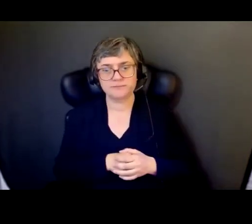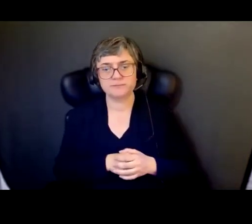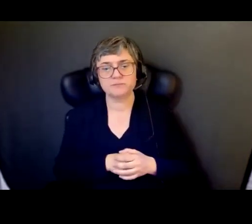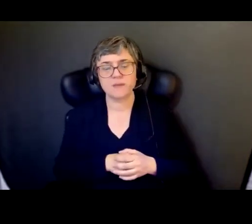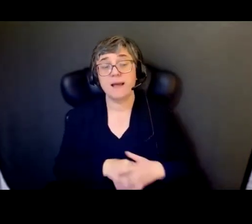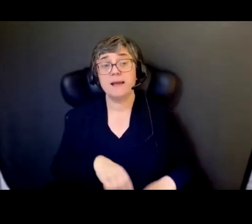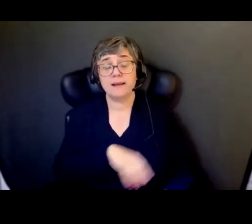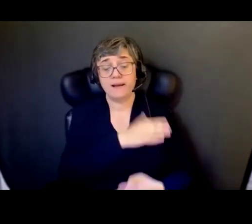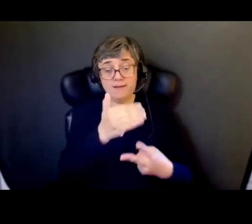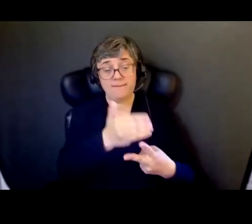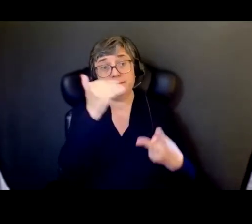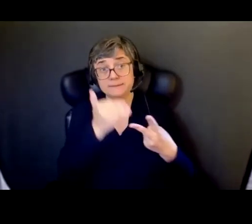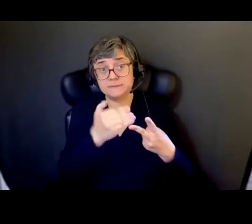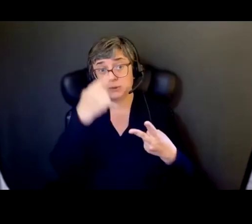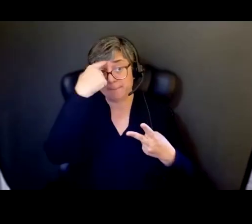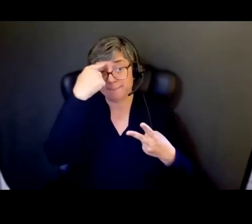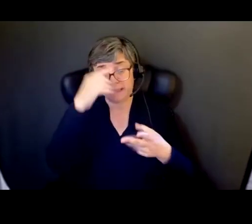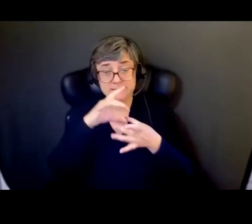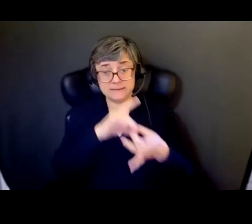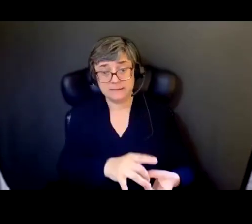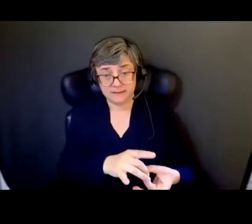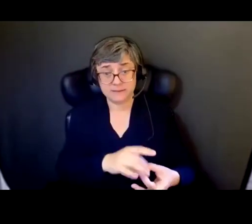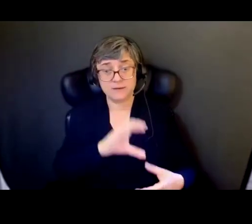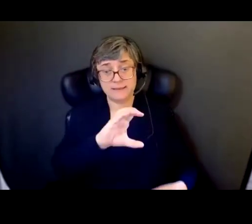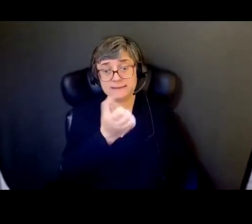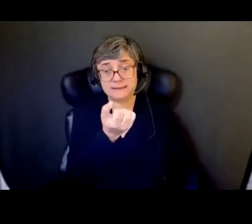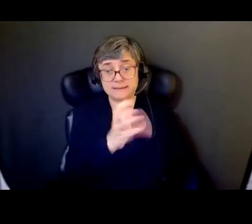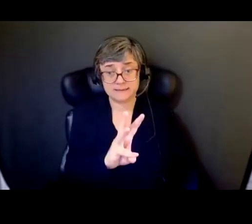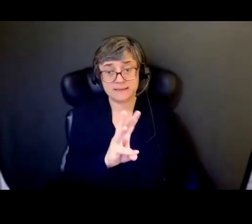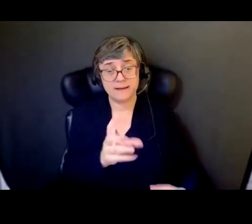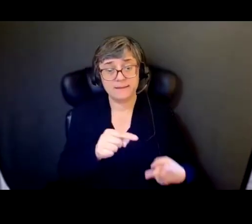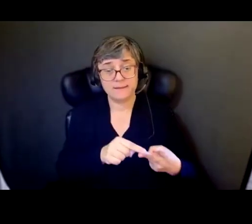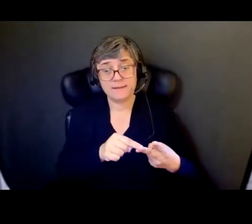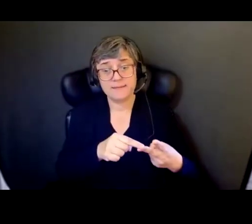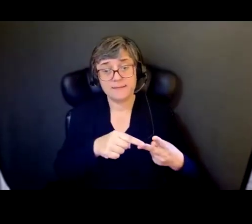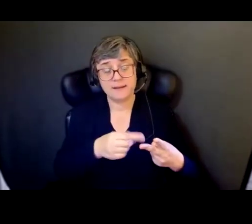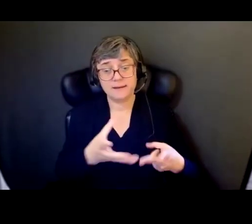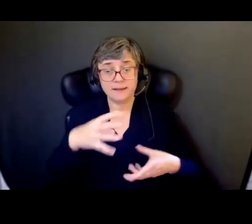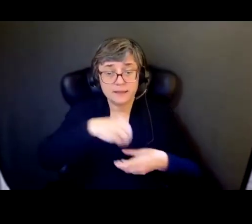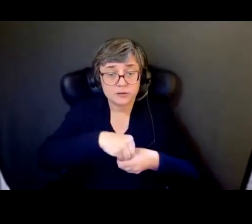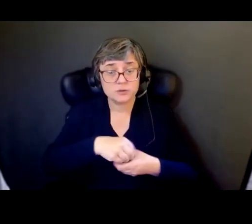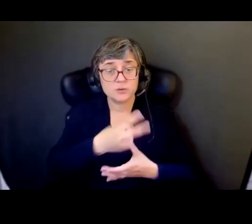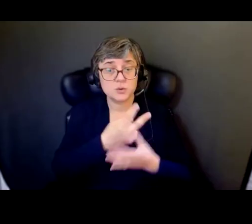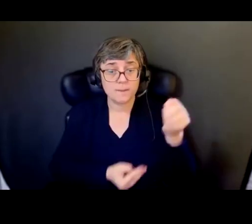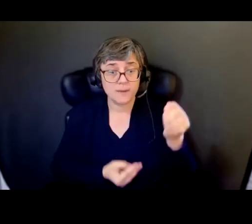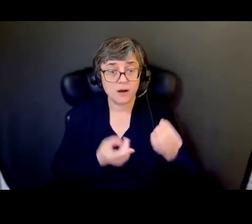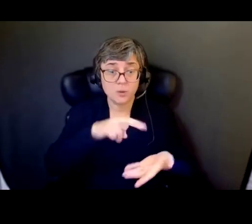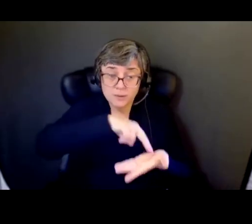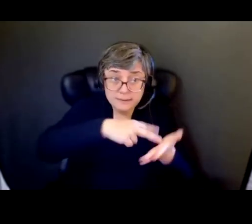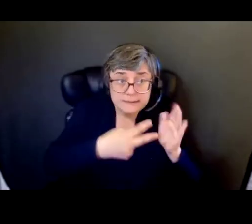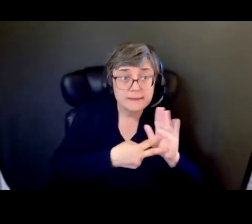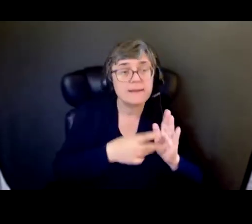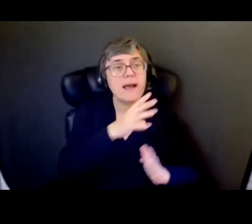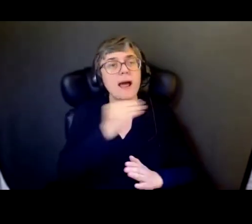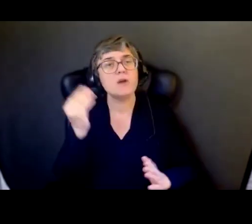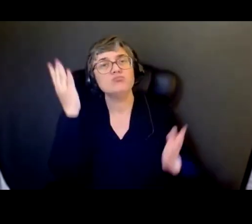and recklessness. So here we see concerns that recklessness may be too low of a threshold and